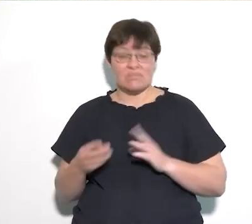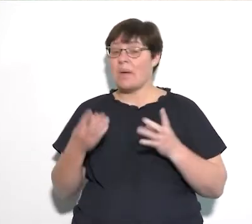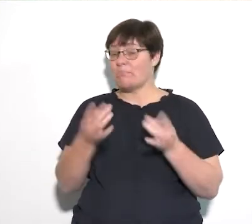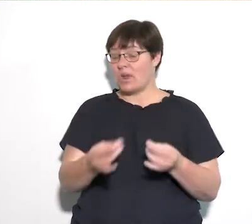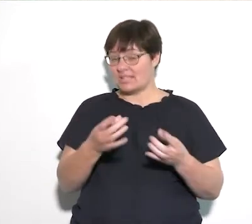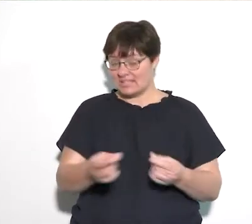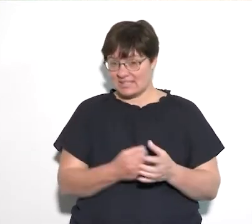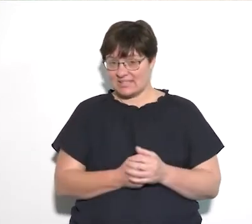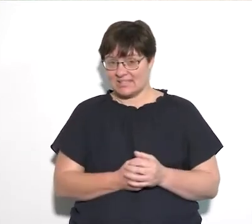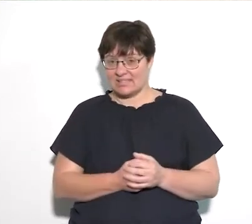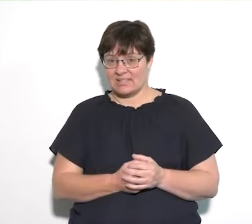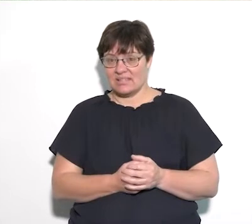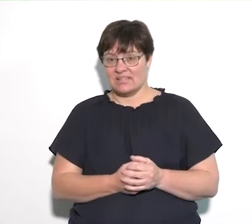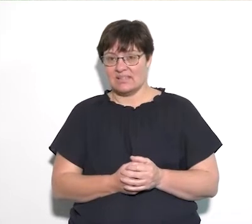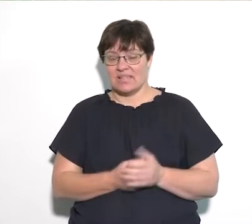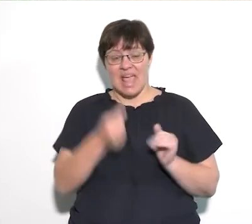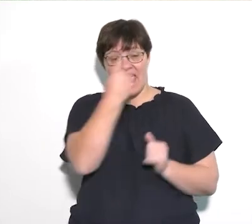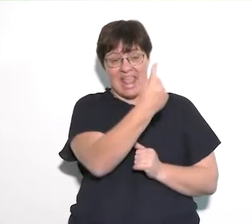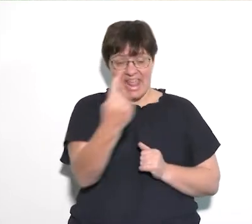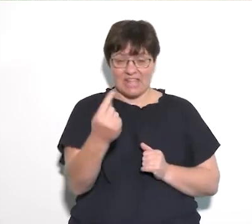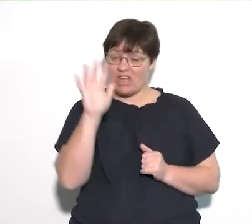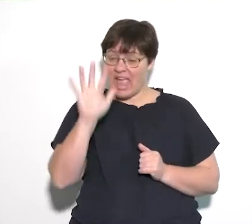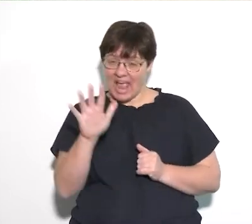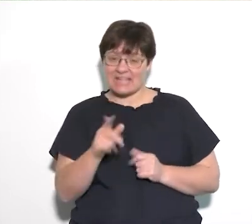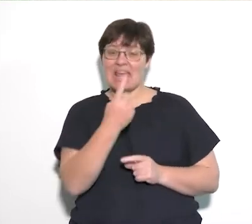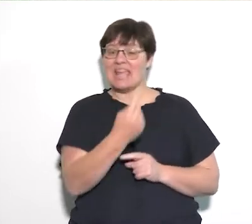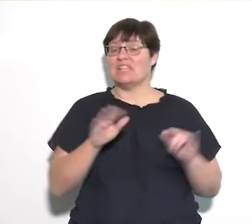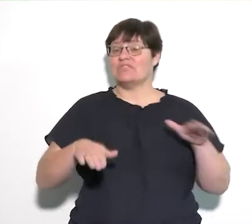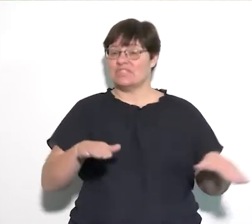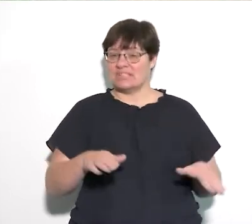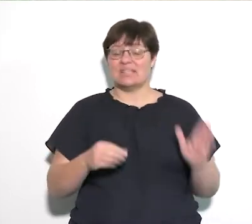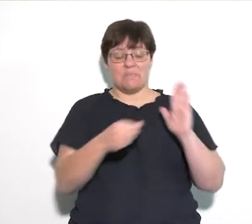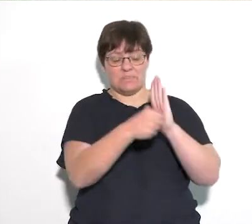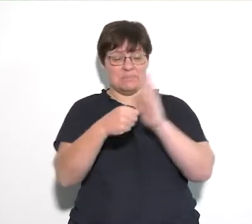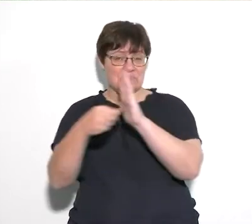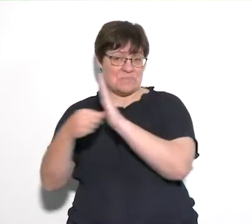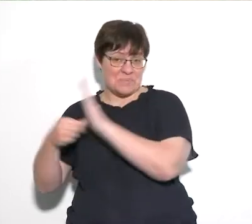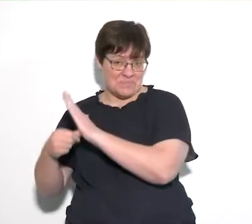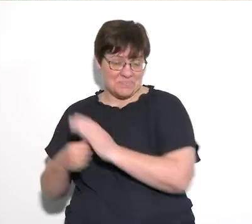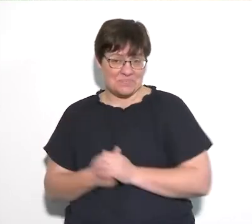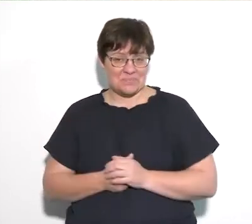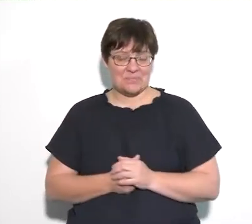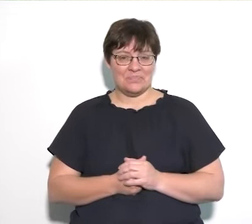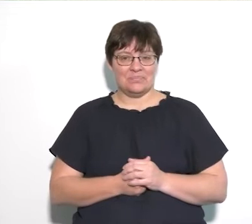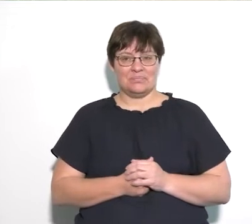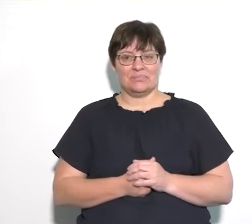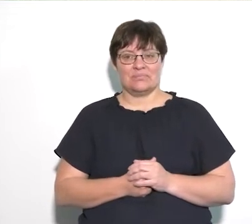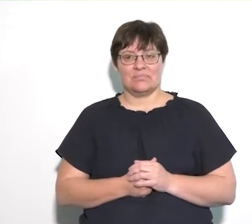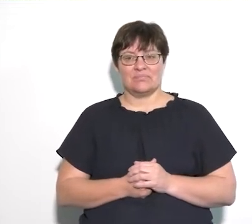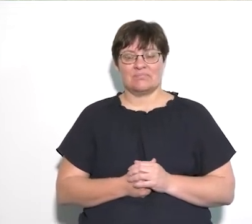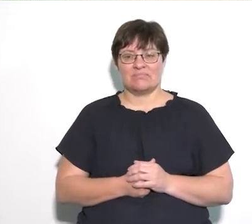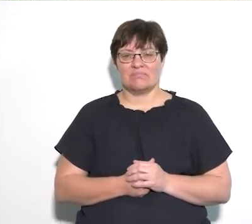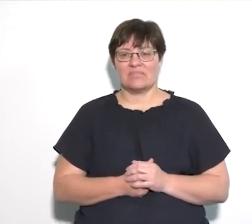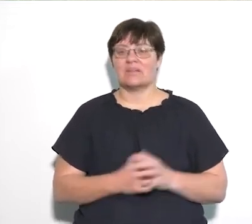press stick. Put a little piece of press stick behind each handprint and a little piece of press stick behind each footprint. And